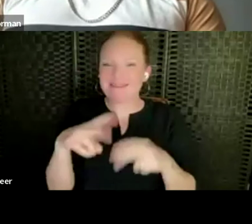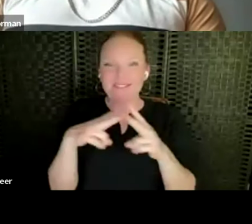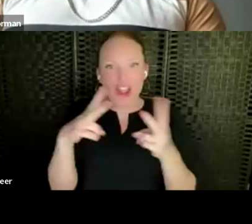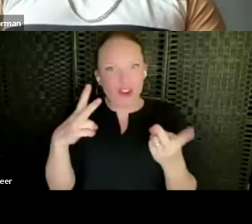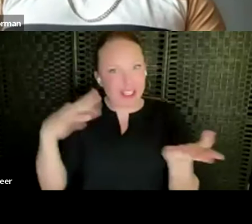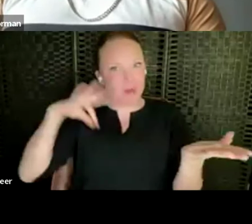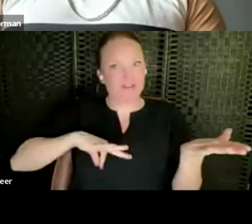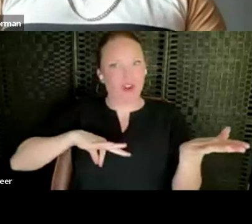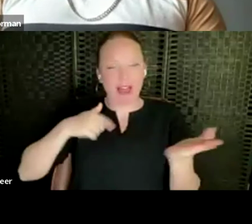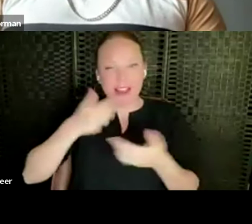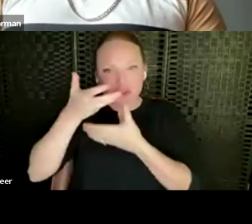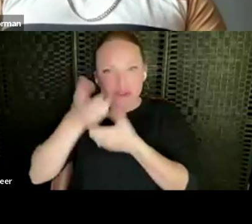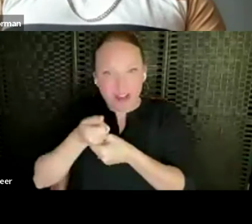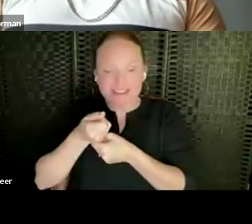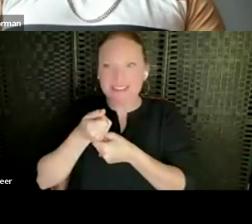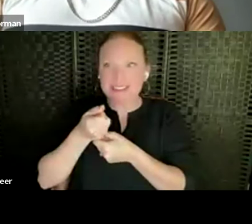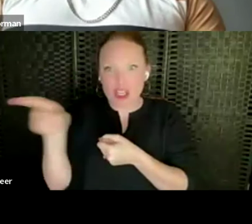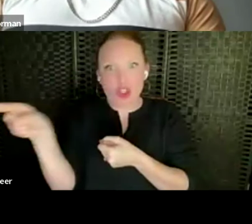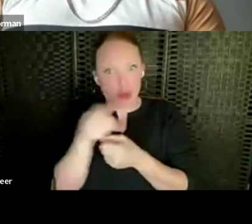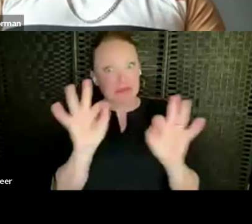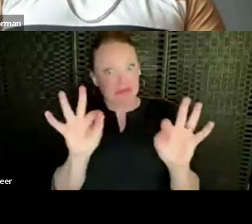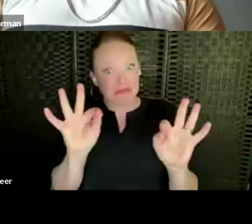others have, you know, as well.